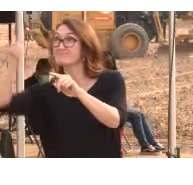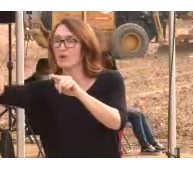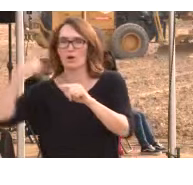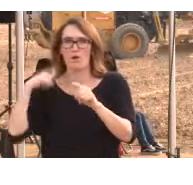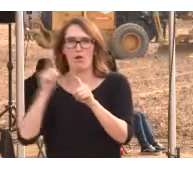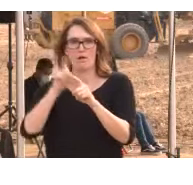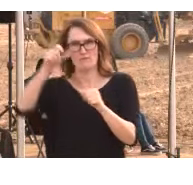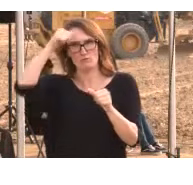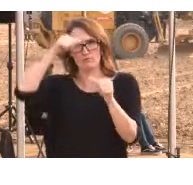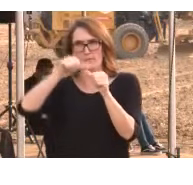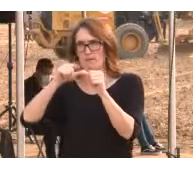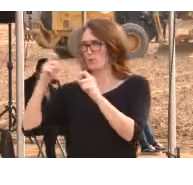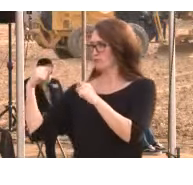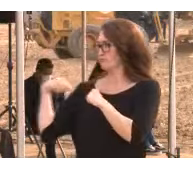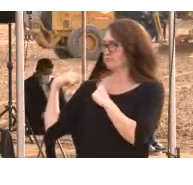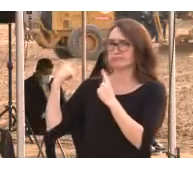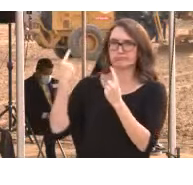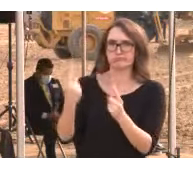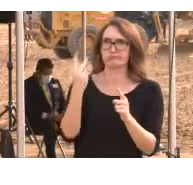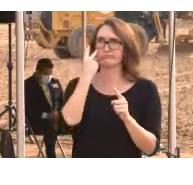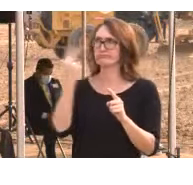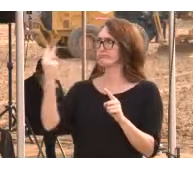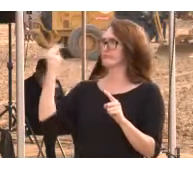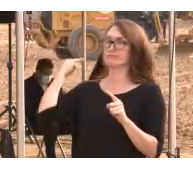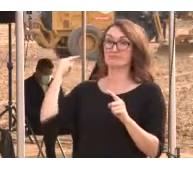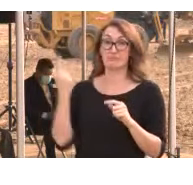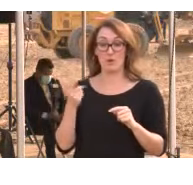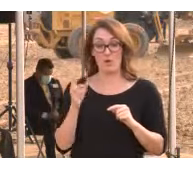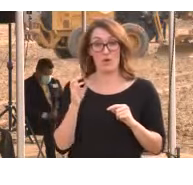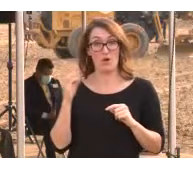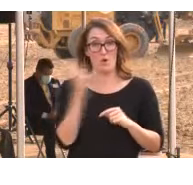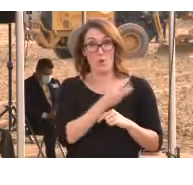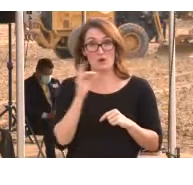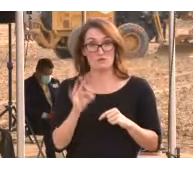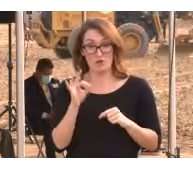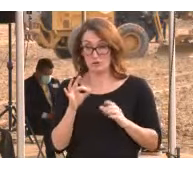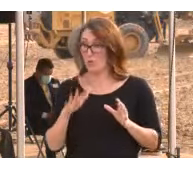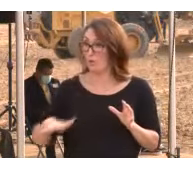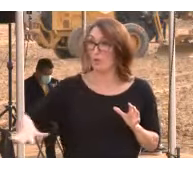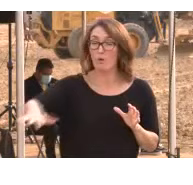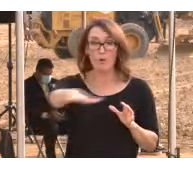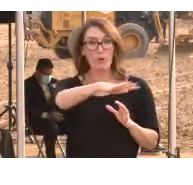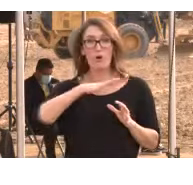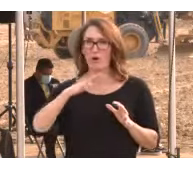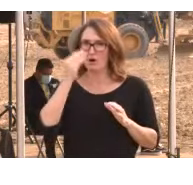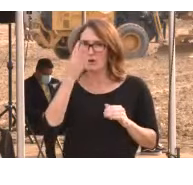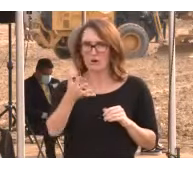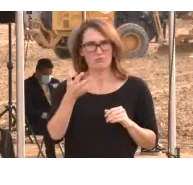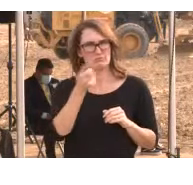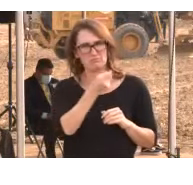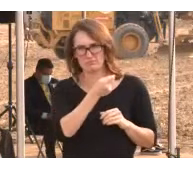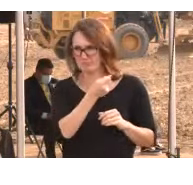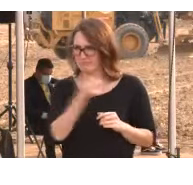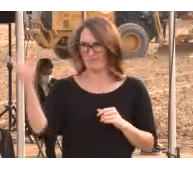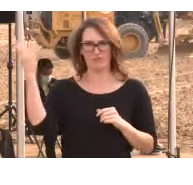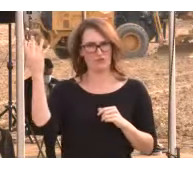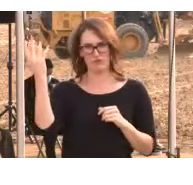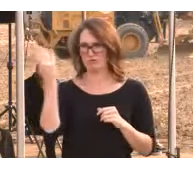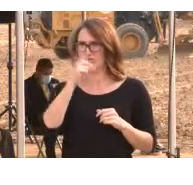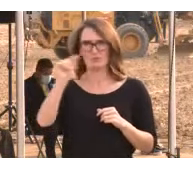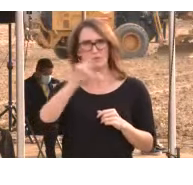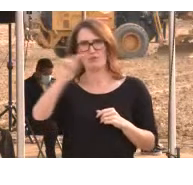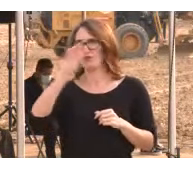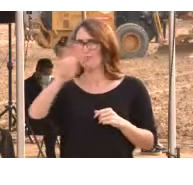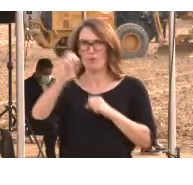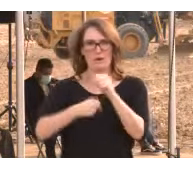here. The West Fresno campus is built on a legacy of advocacy that started several generations ago in a